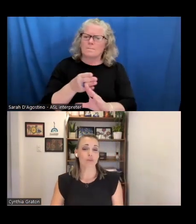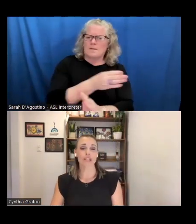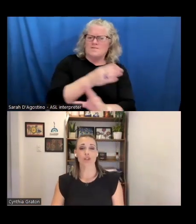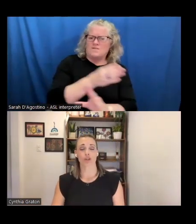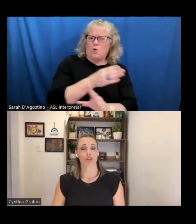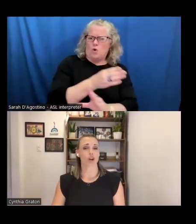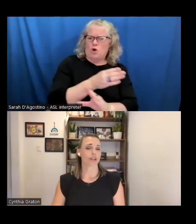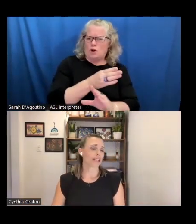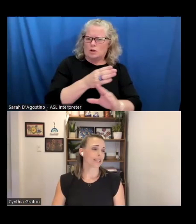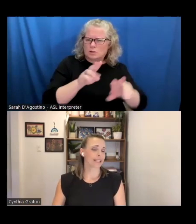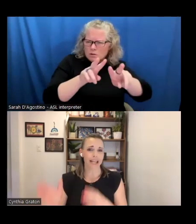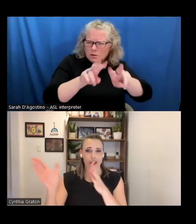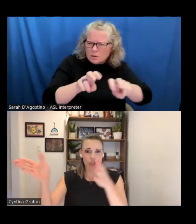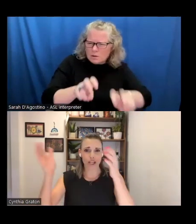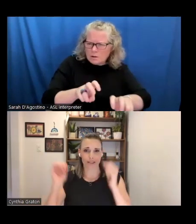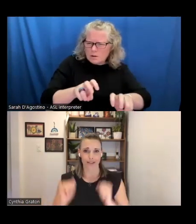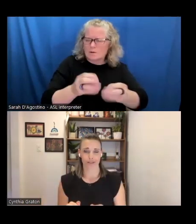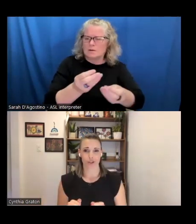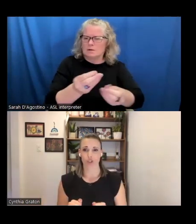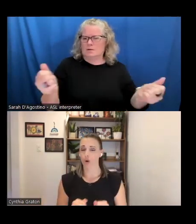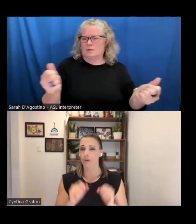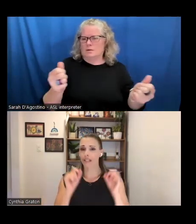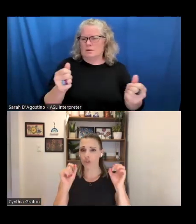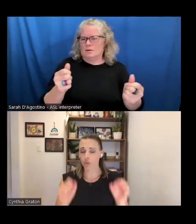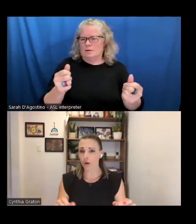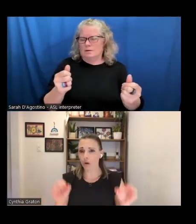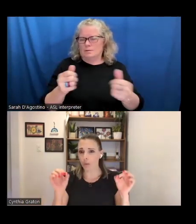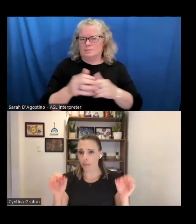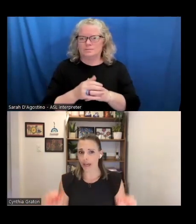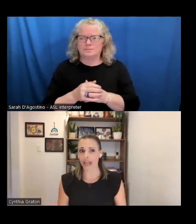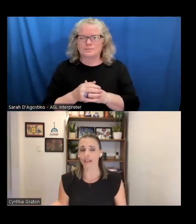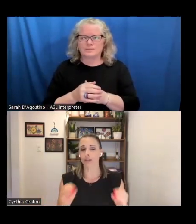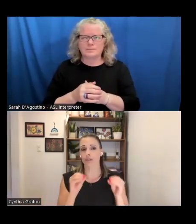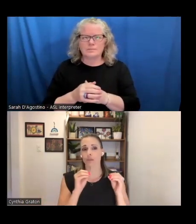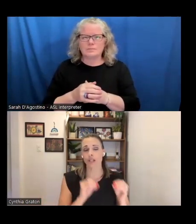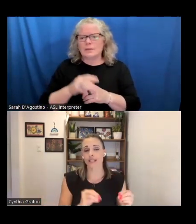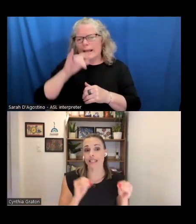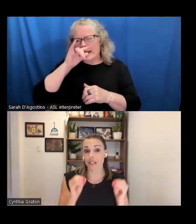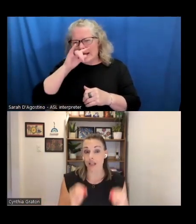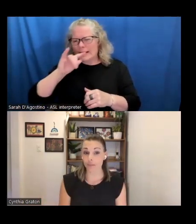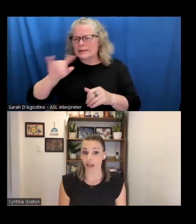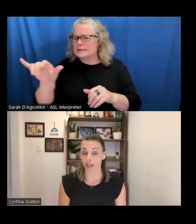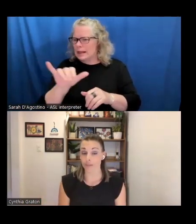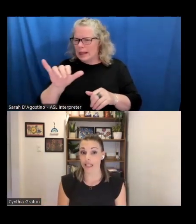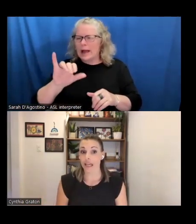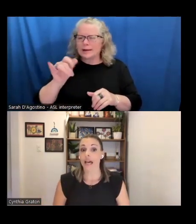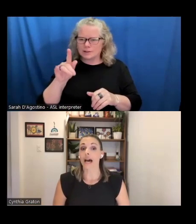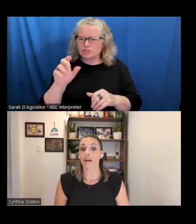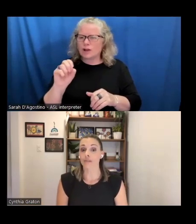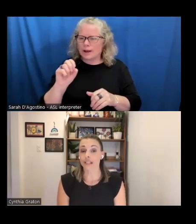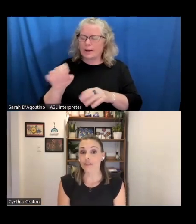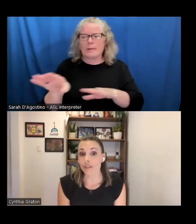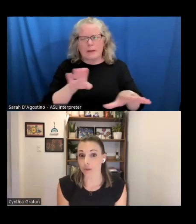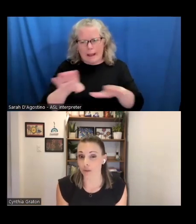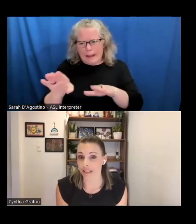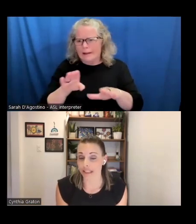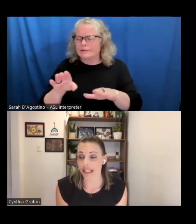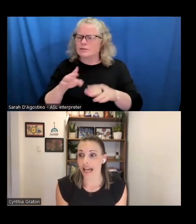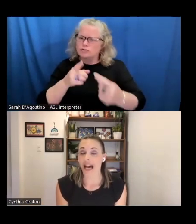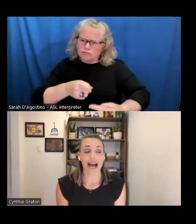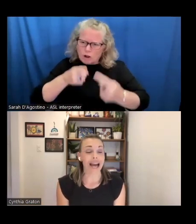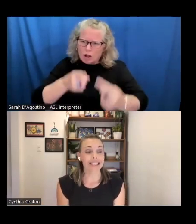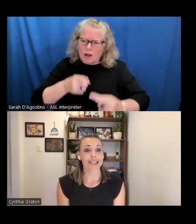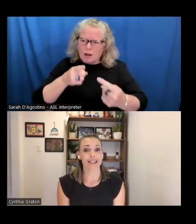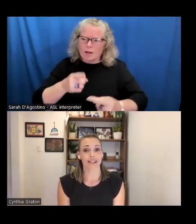Decades of research on kids like Jake show they struggle with behaviors because they sometimes have